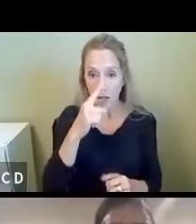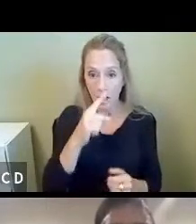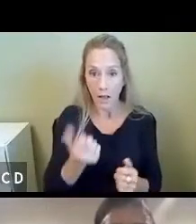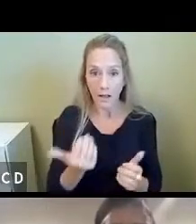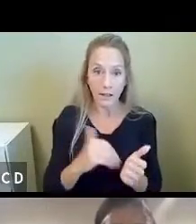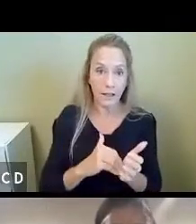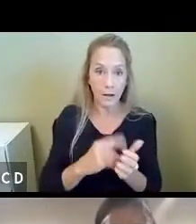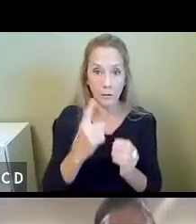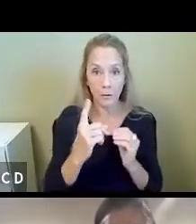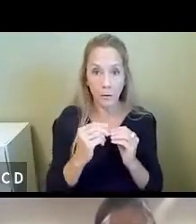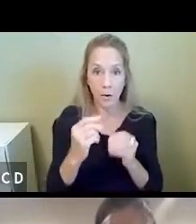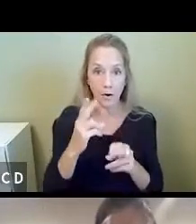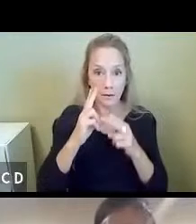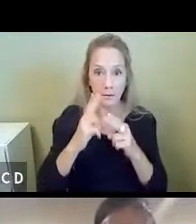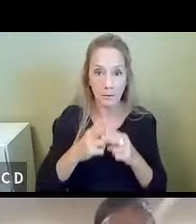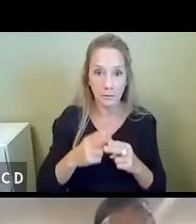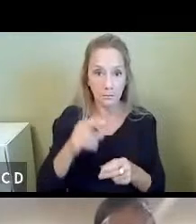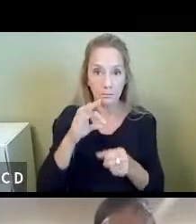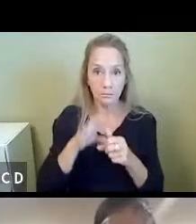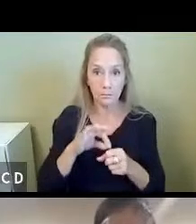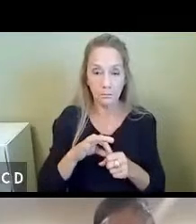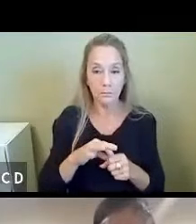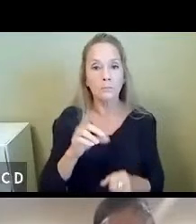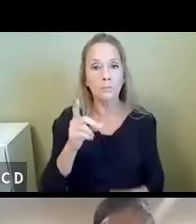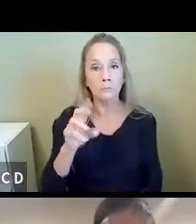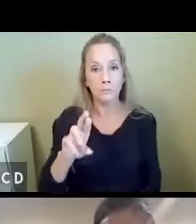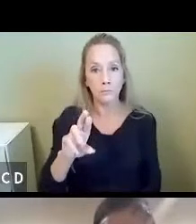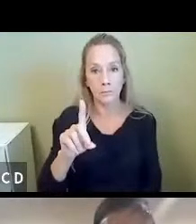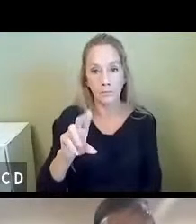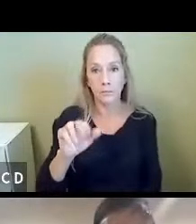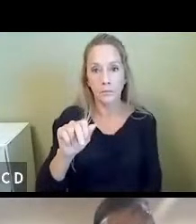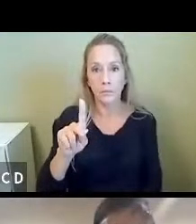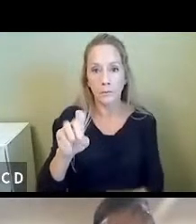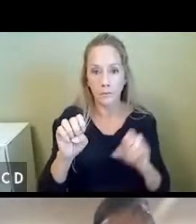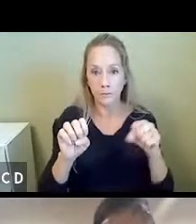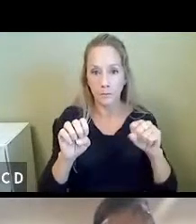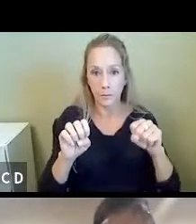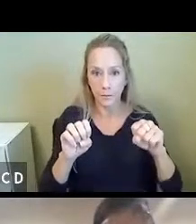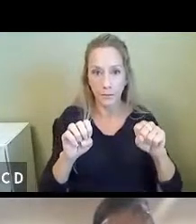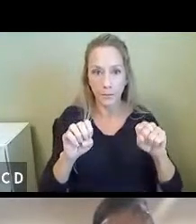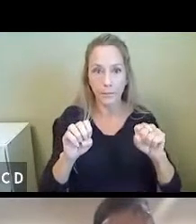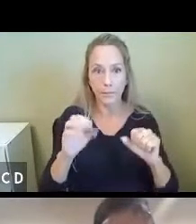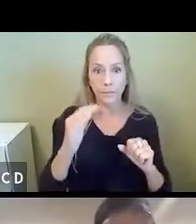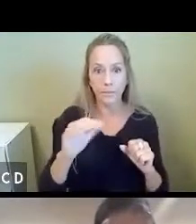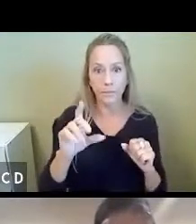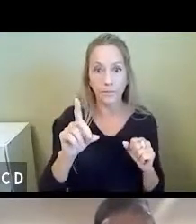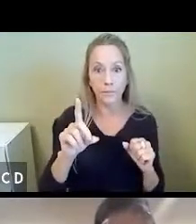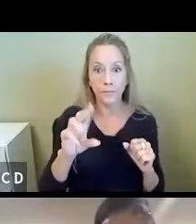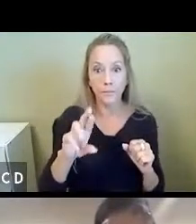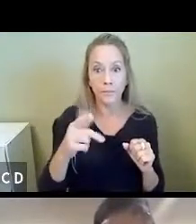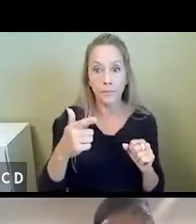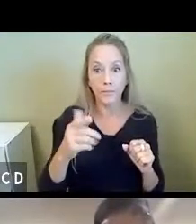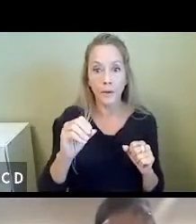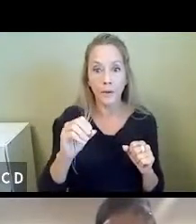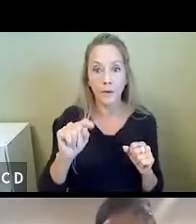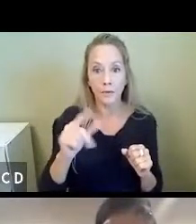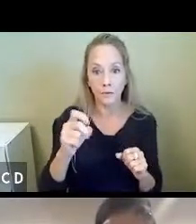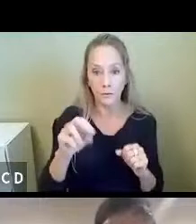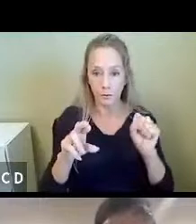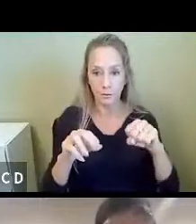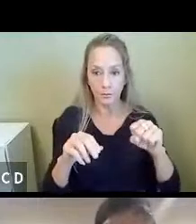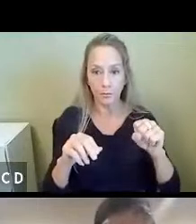time. Okay. Dr. Drake, Yes. Dr. Gutcher,